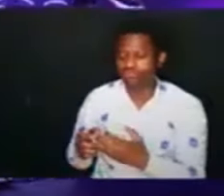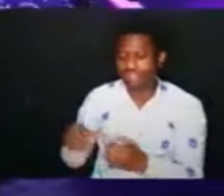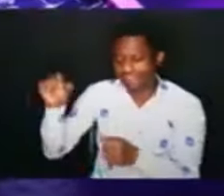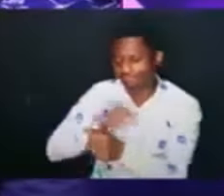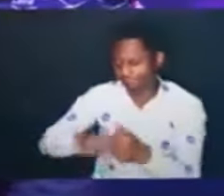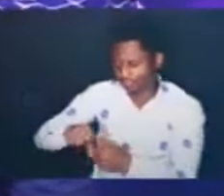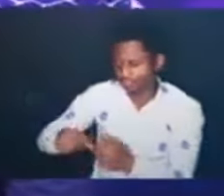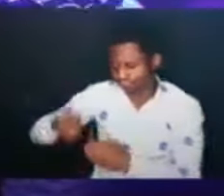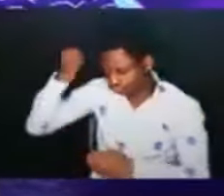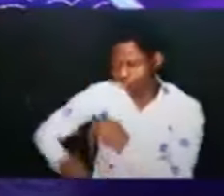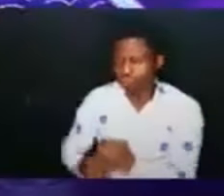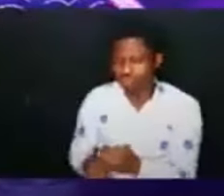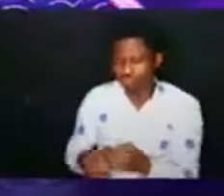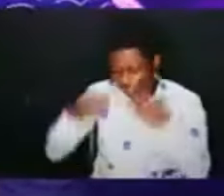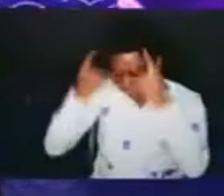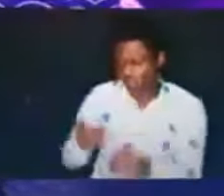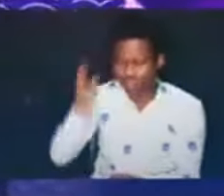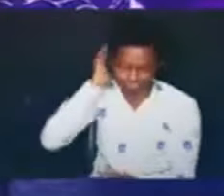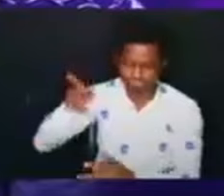they decided to kill him.